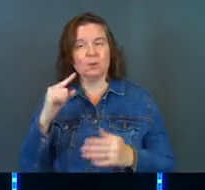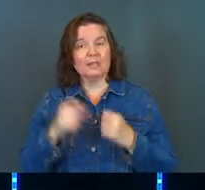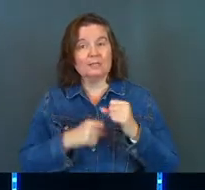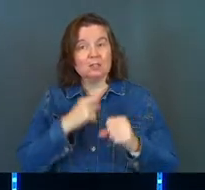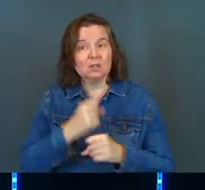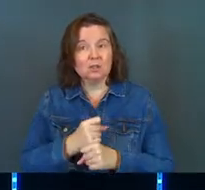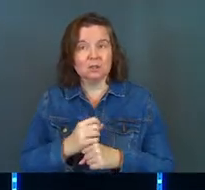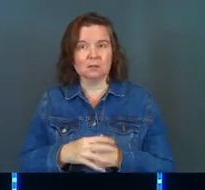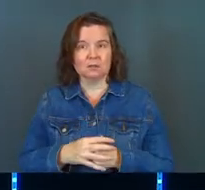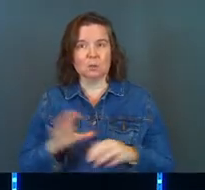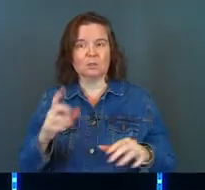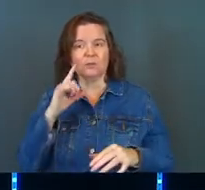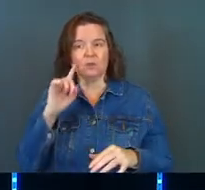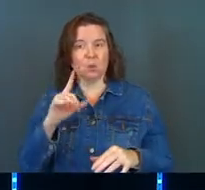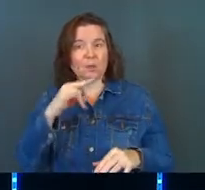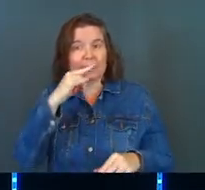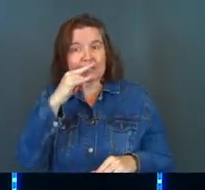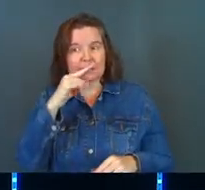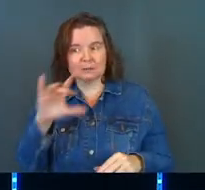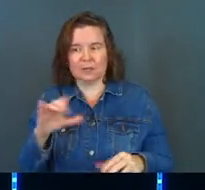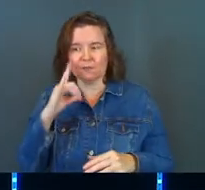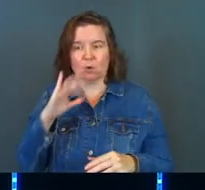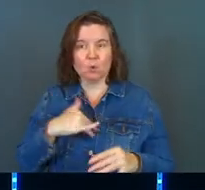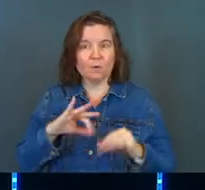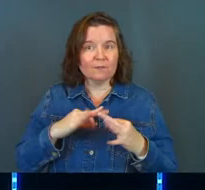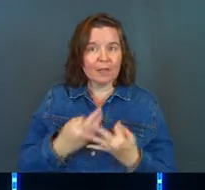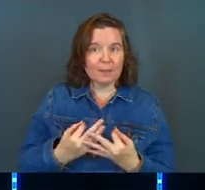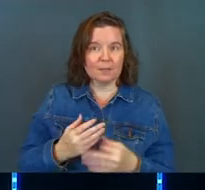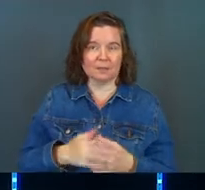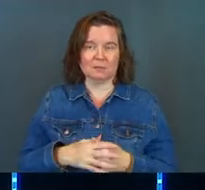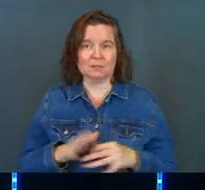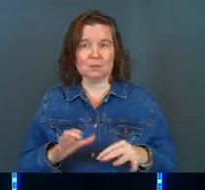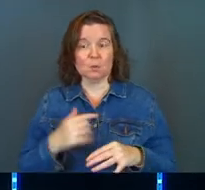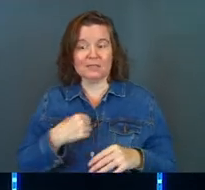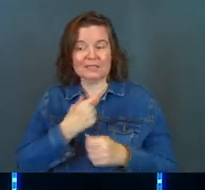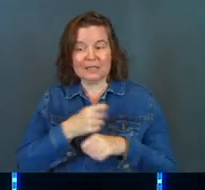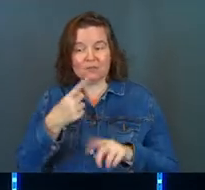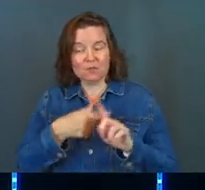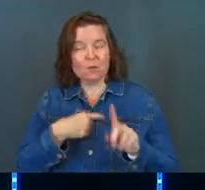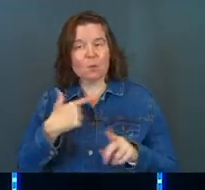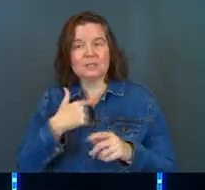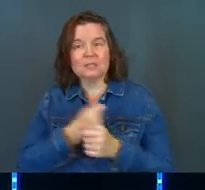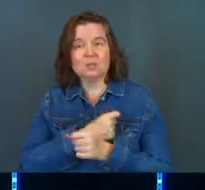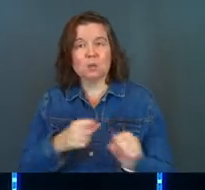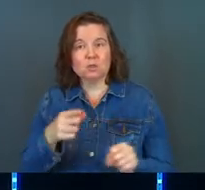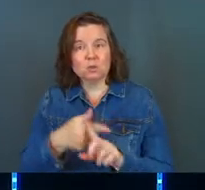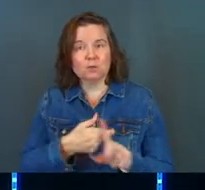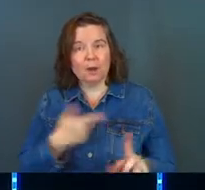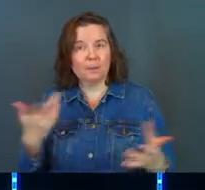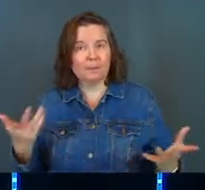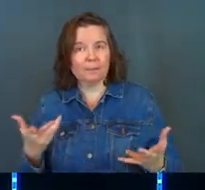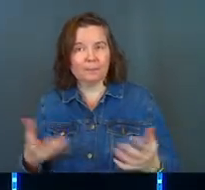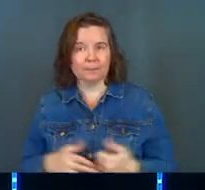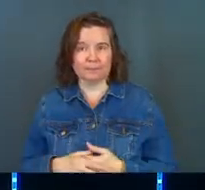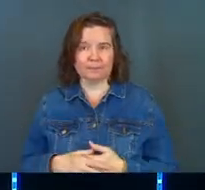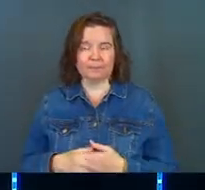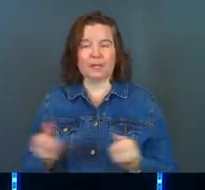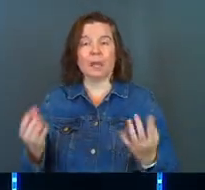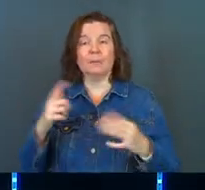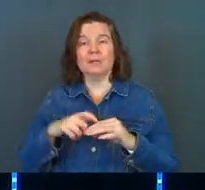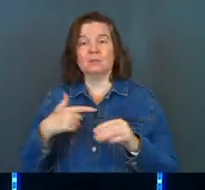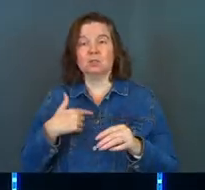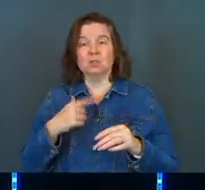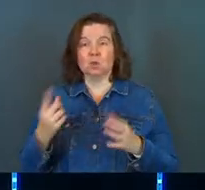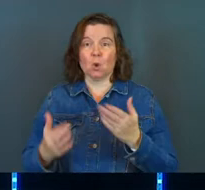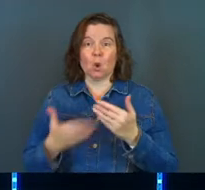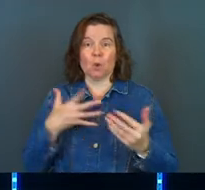this year? What's he done for your kids? What's he done for your family? What's he saved you from? What's he rescued you from? How many times